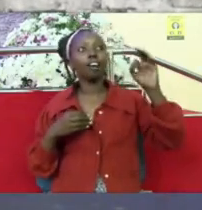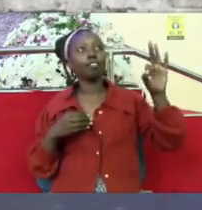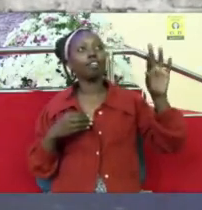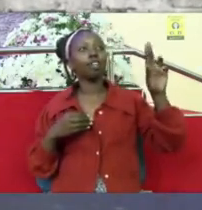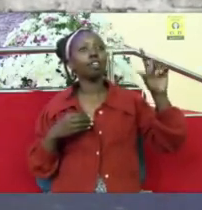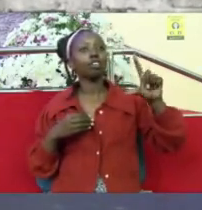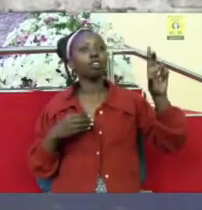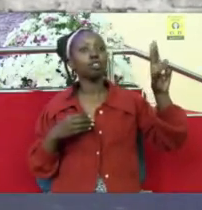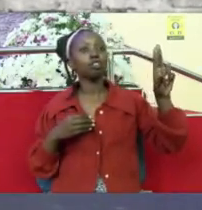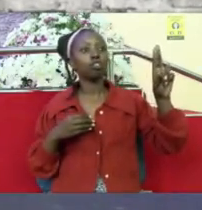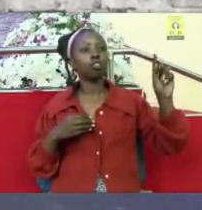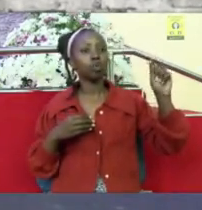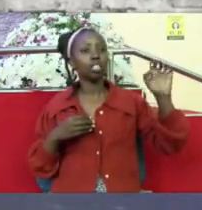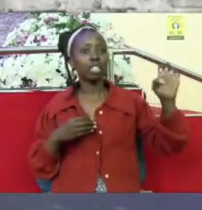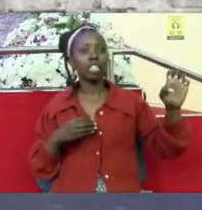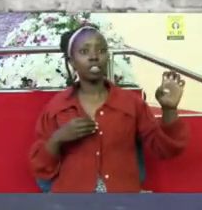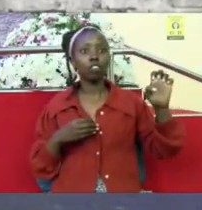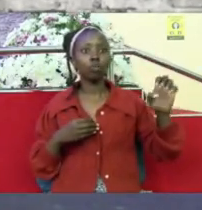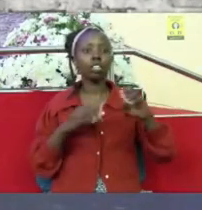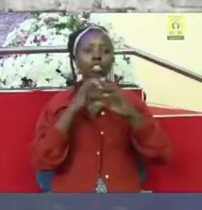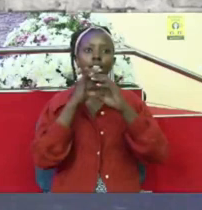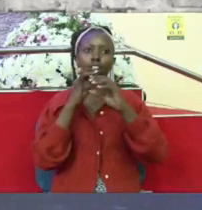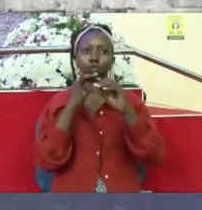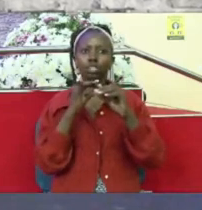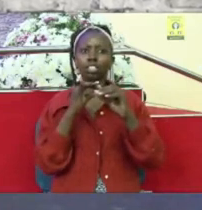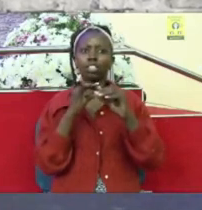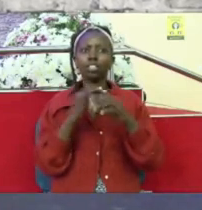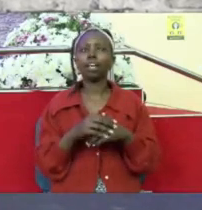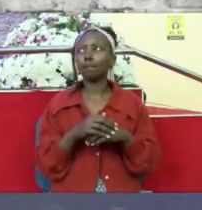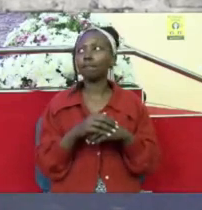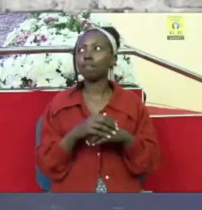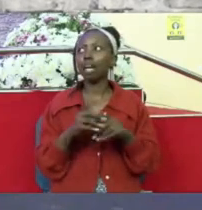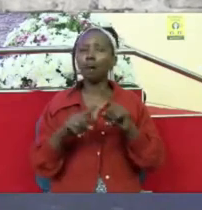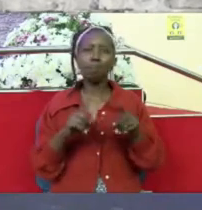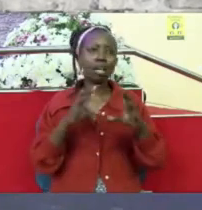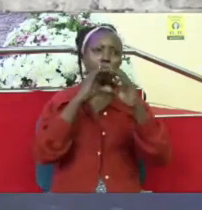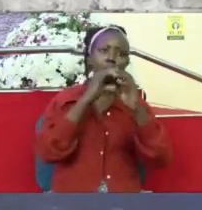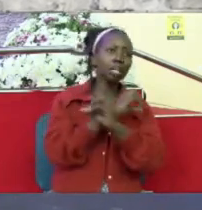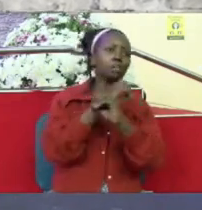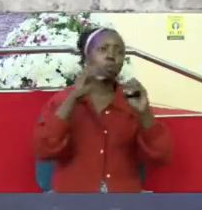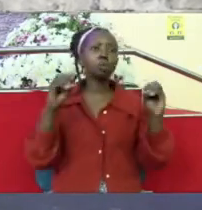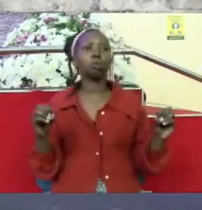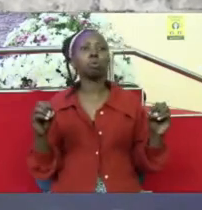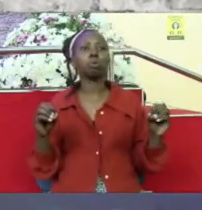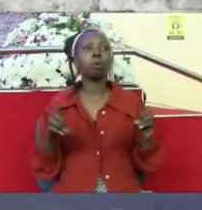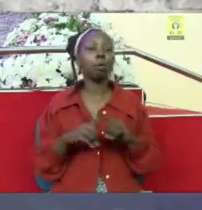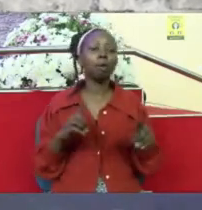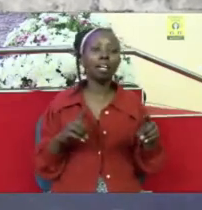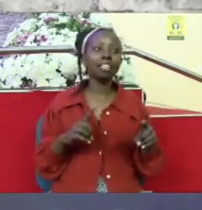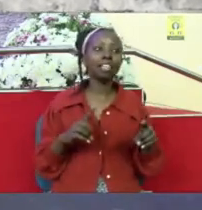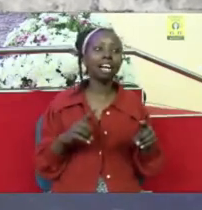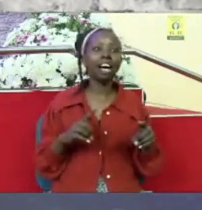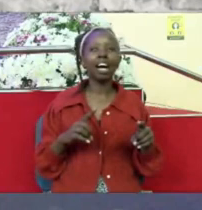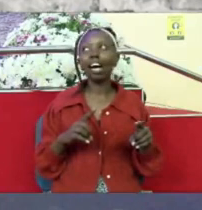katika line ya pili. With his flute. But he was not playing anything. Hakuwa anacheza. But he was pretending like he's you